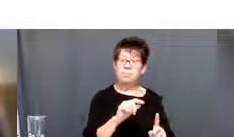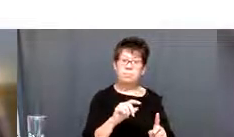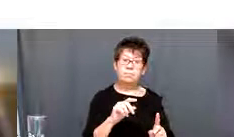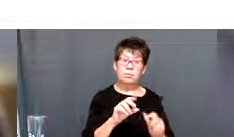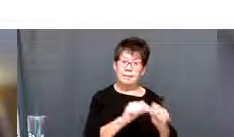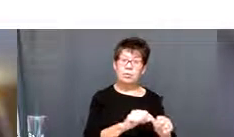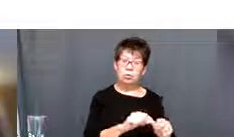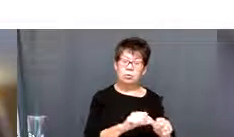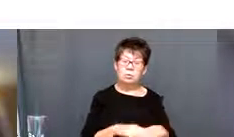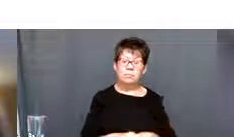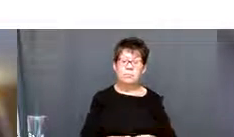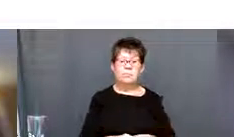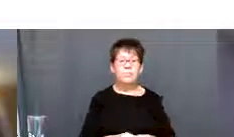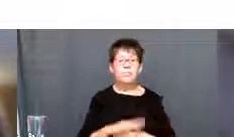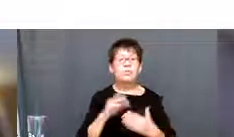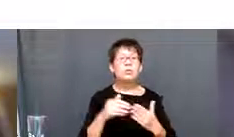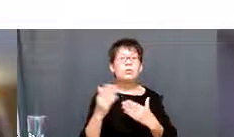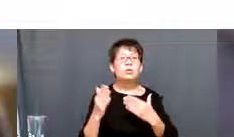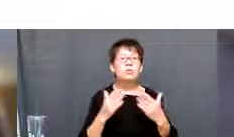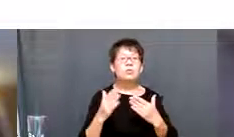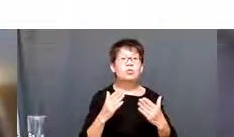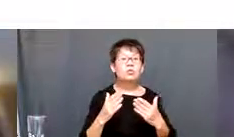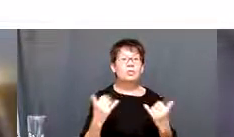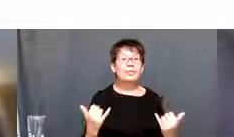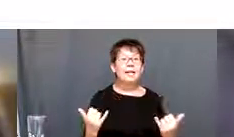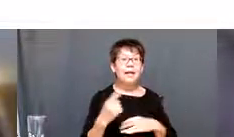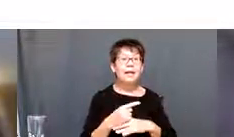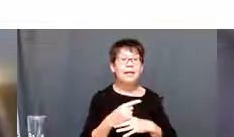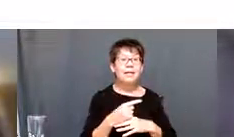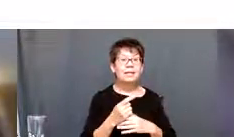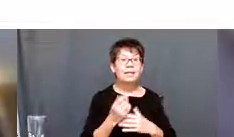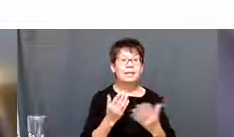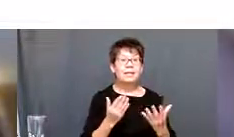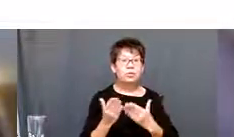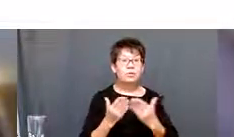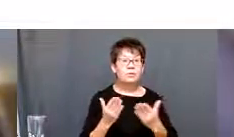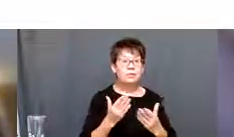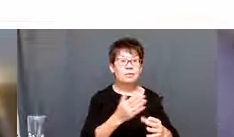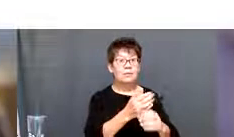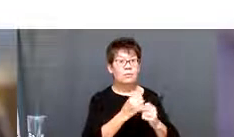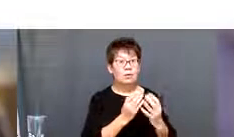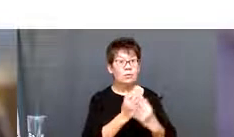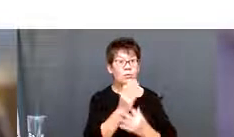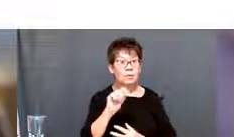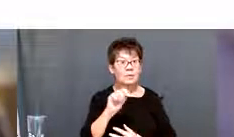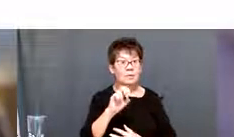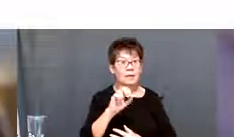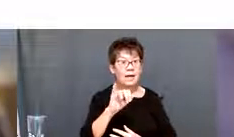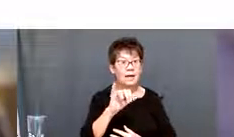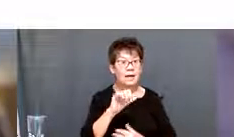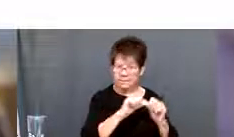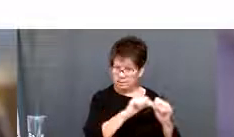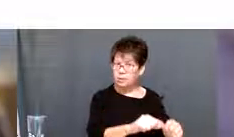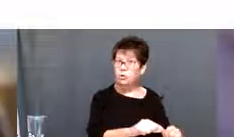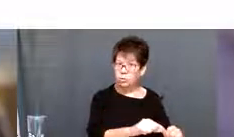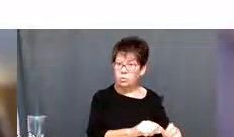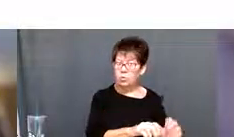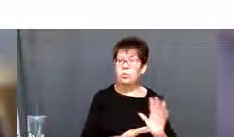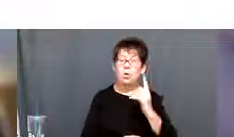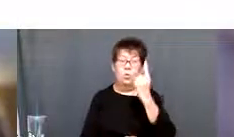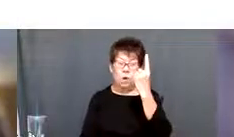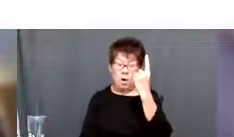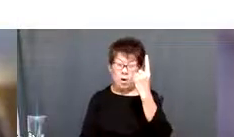continue. And all of the services your child receives today through TEIS may continue. One thing I do want to say is